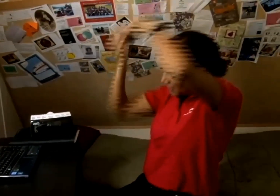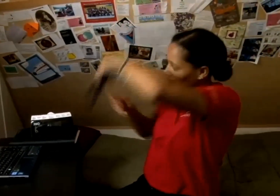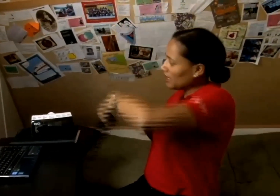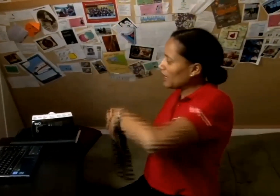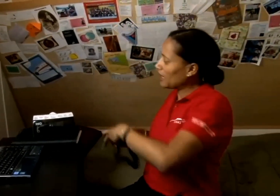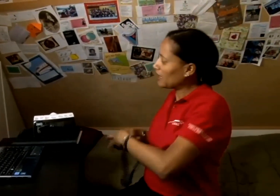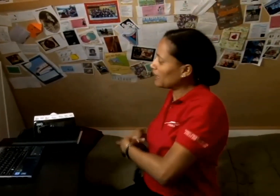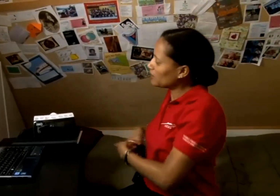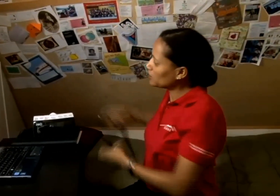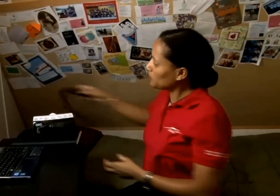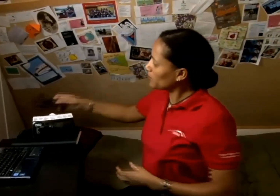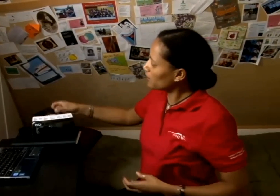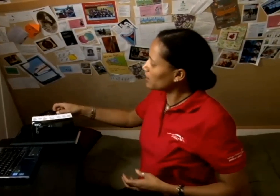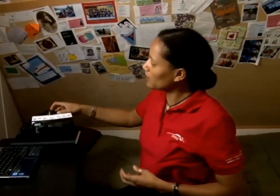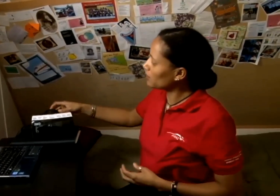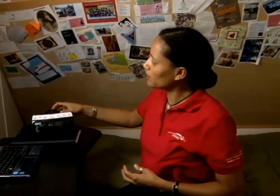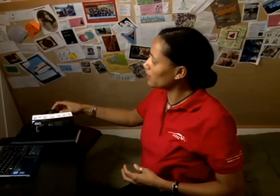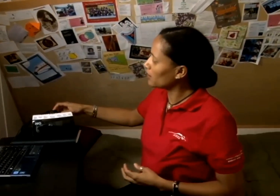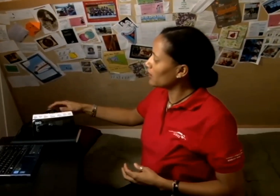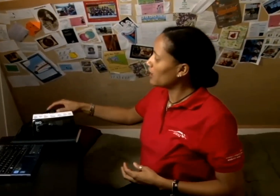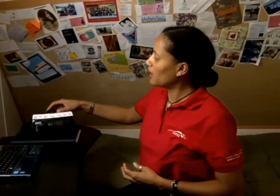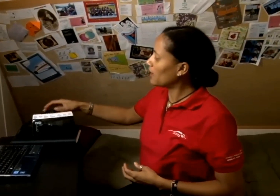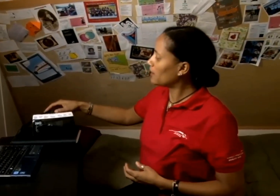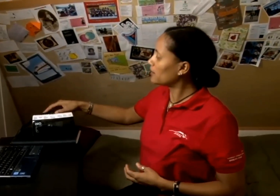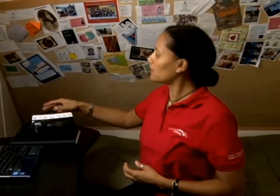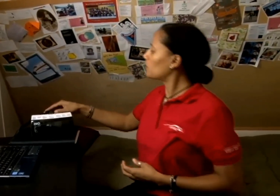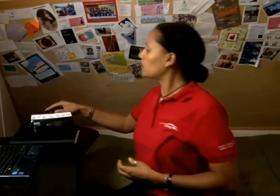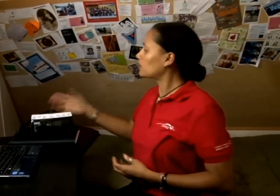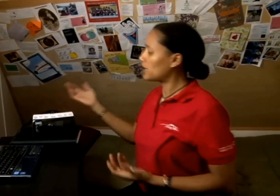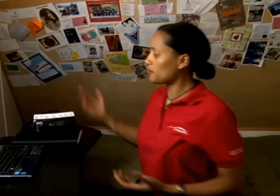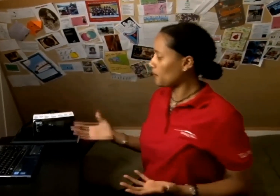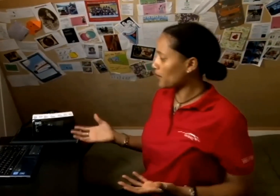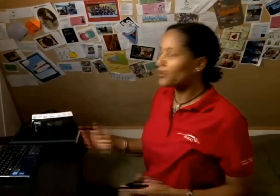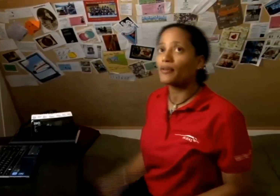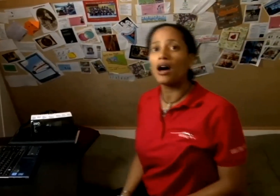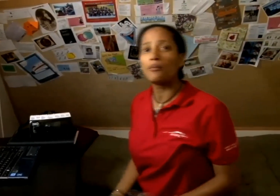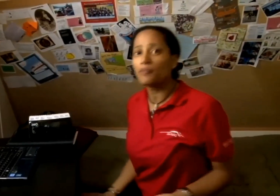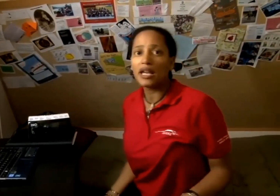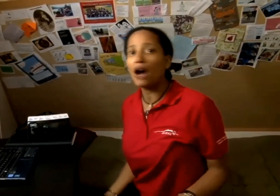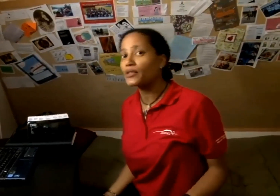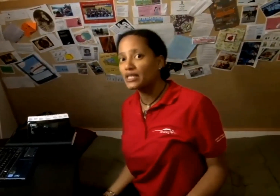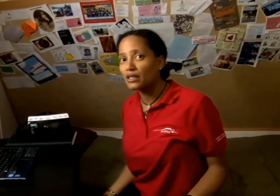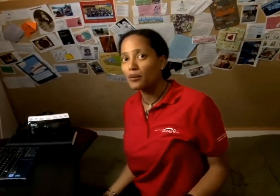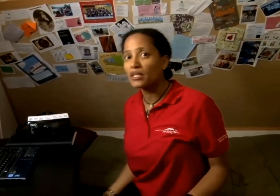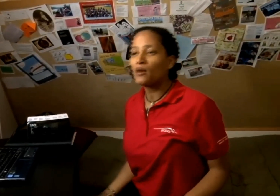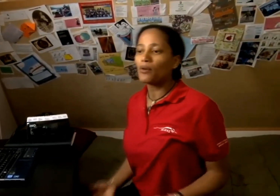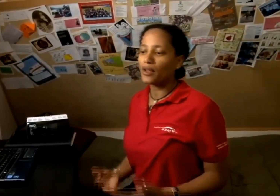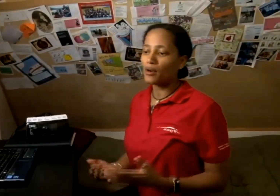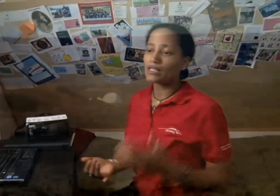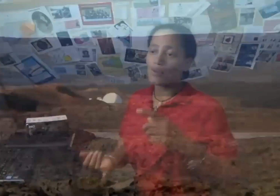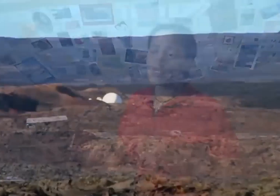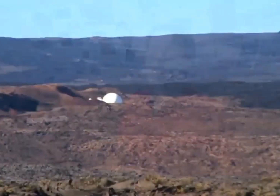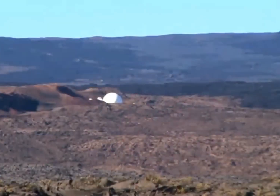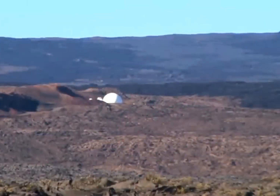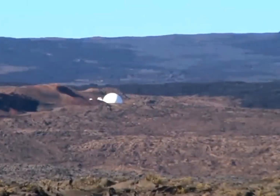off, and I just put it on here, and it will keep a record of how many hours I slept. We